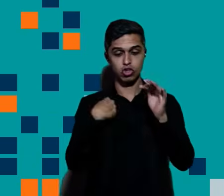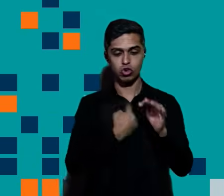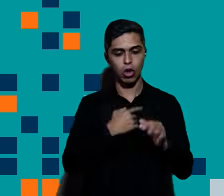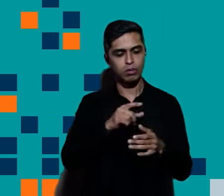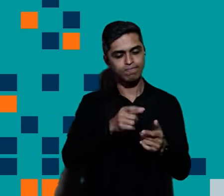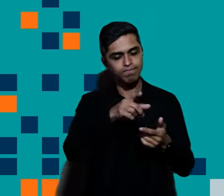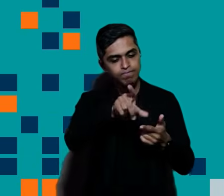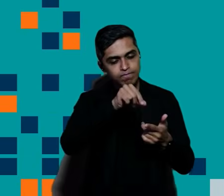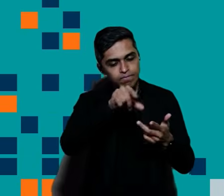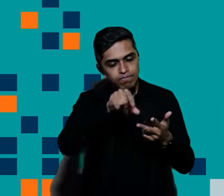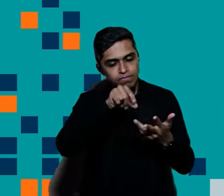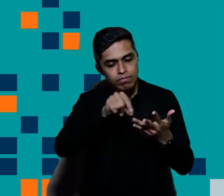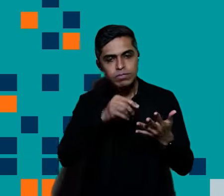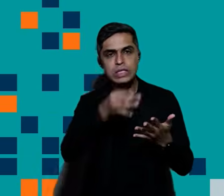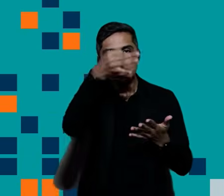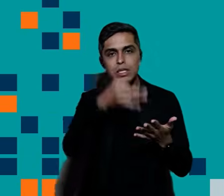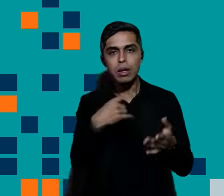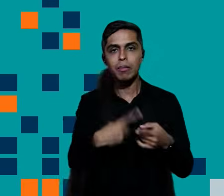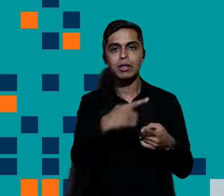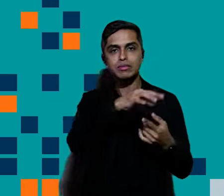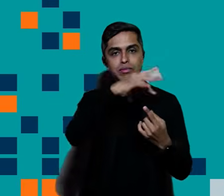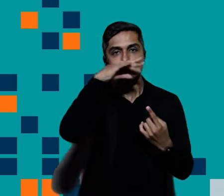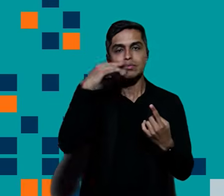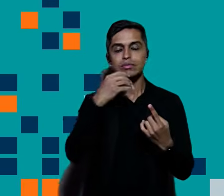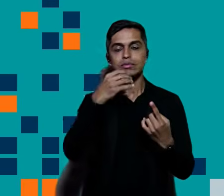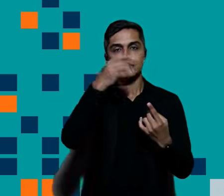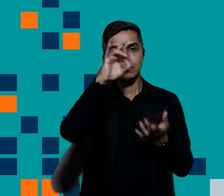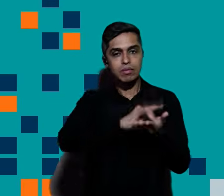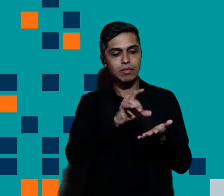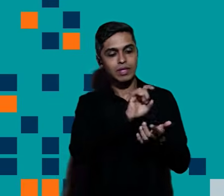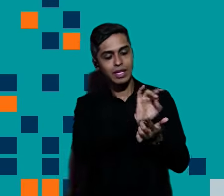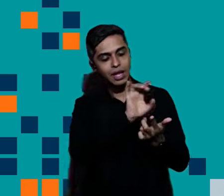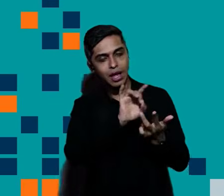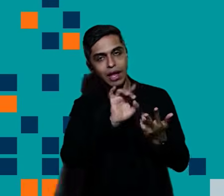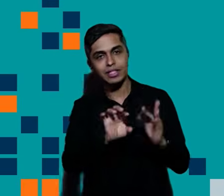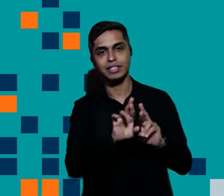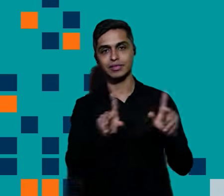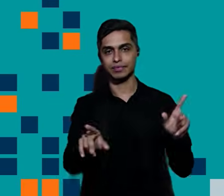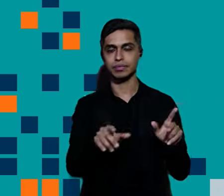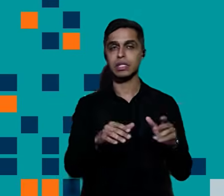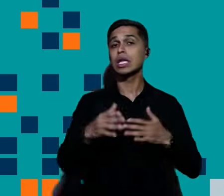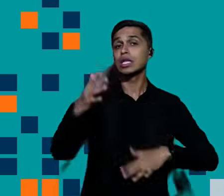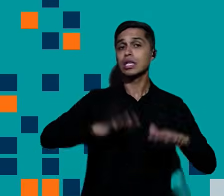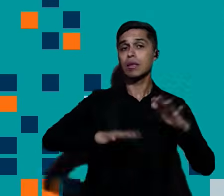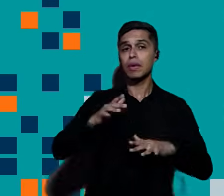So that every day and season, depending on the weather, the sensory